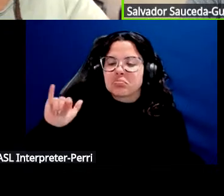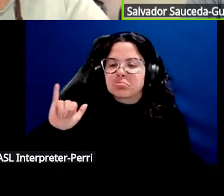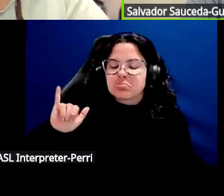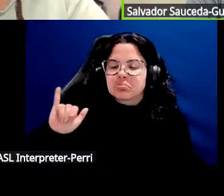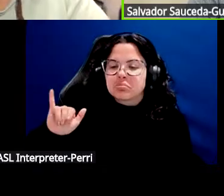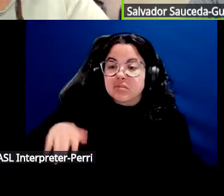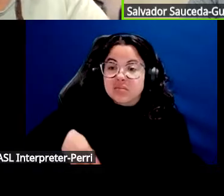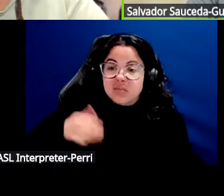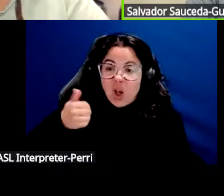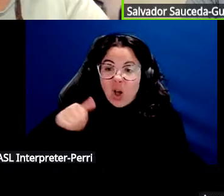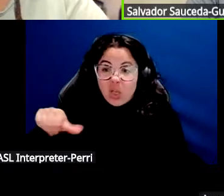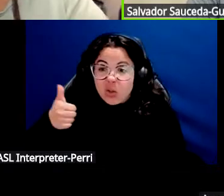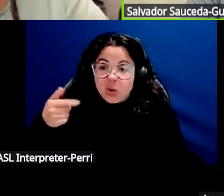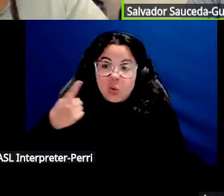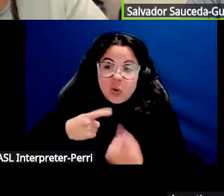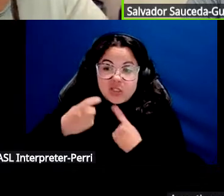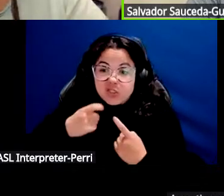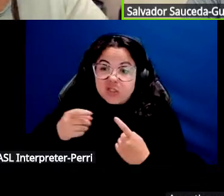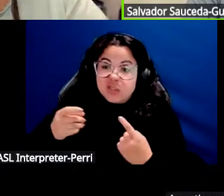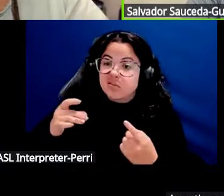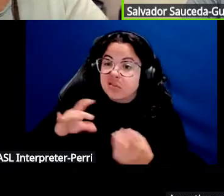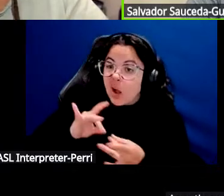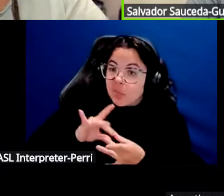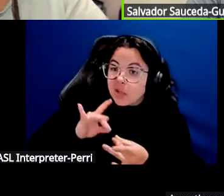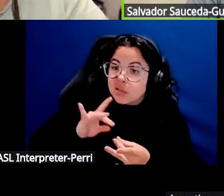Any other questions or comments?